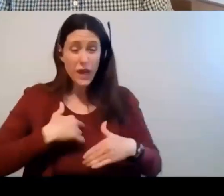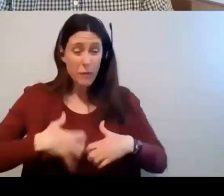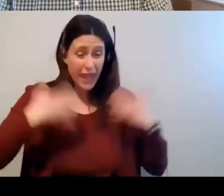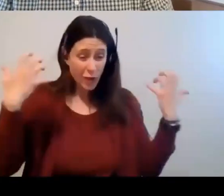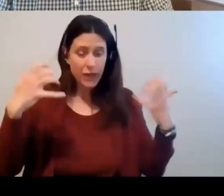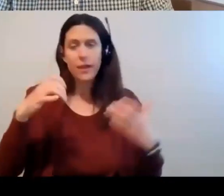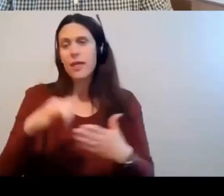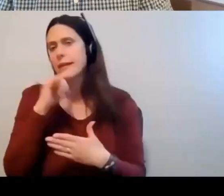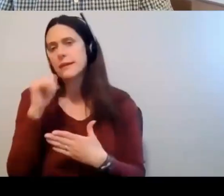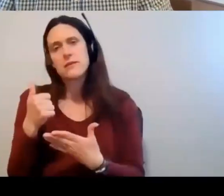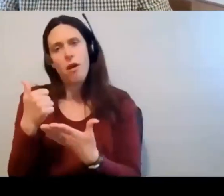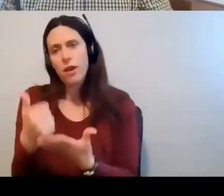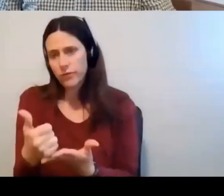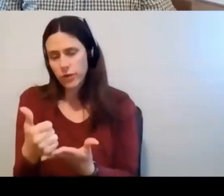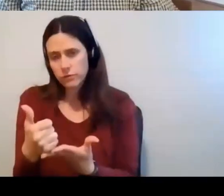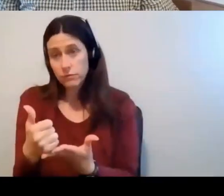bit, Miley?